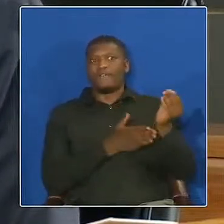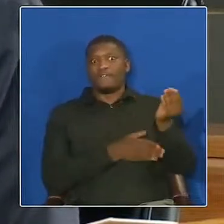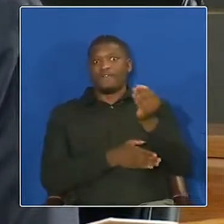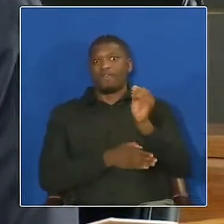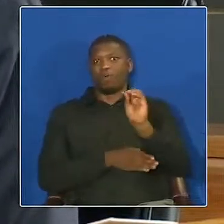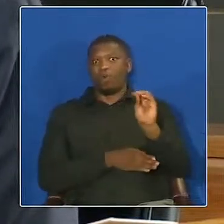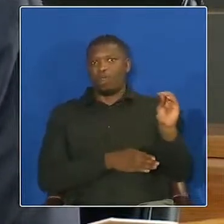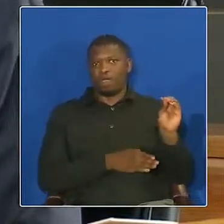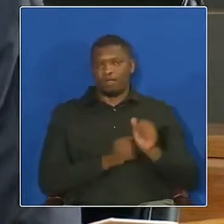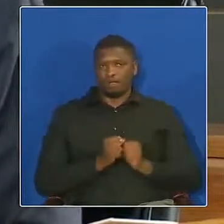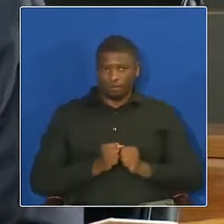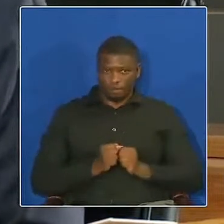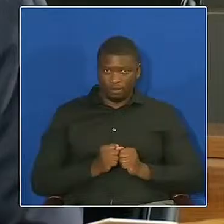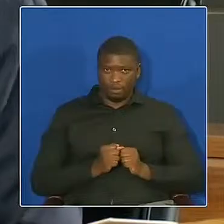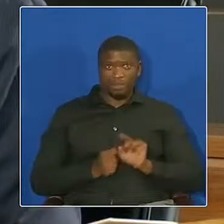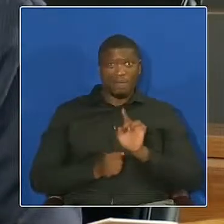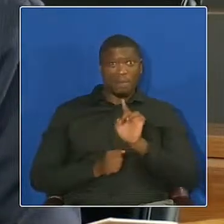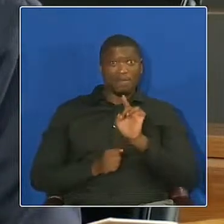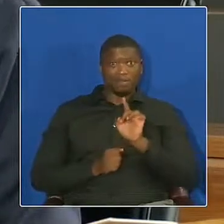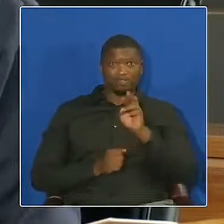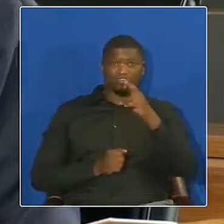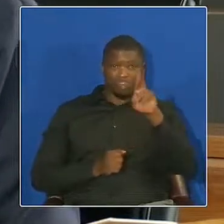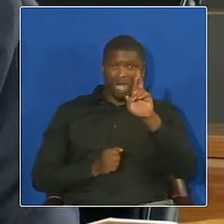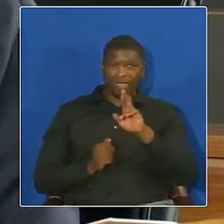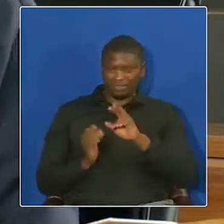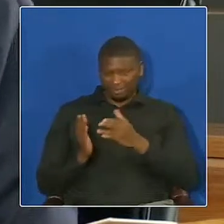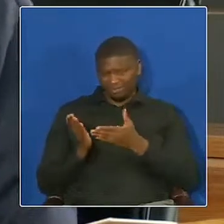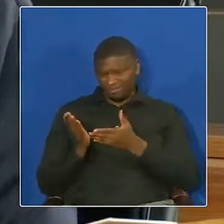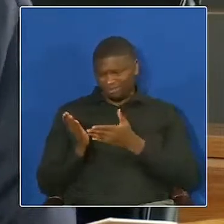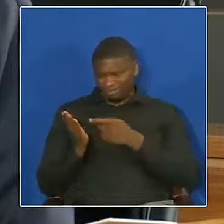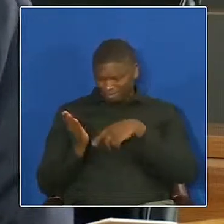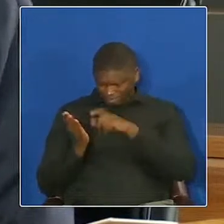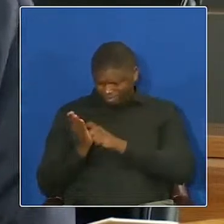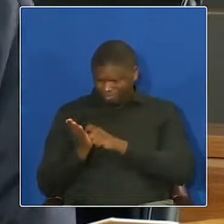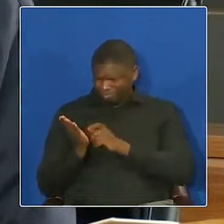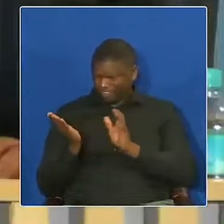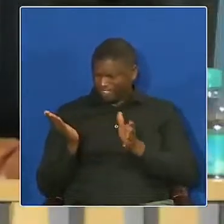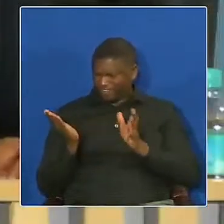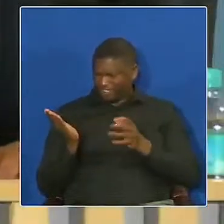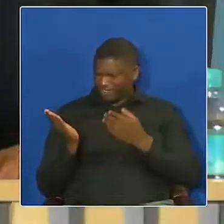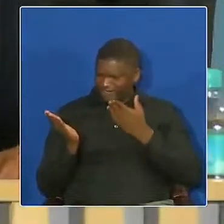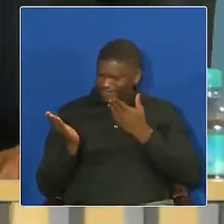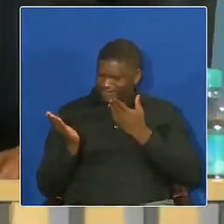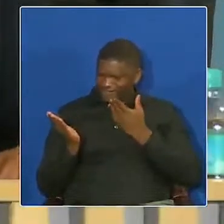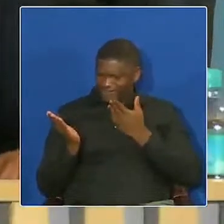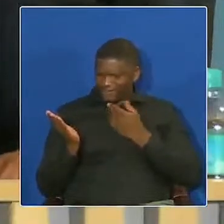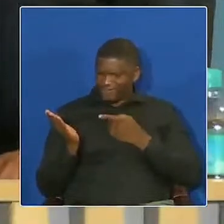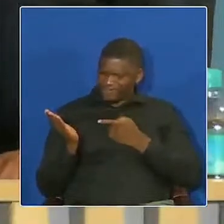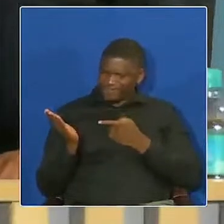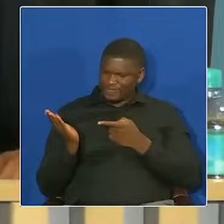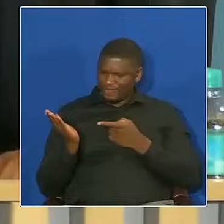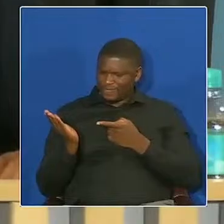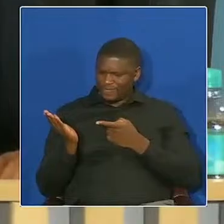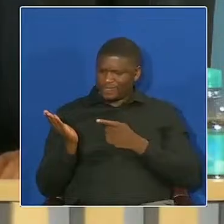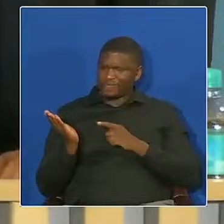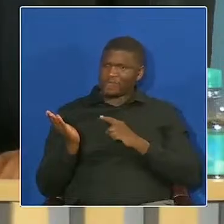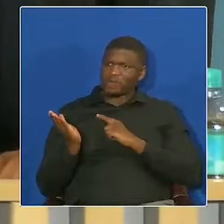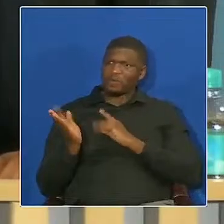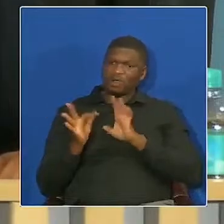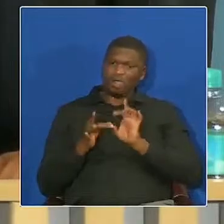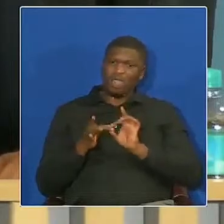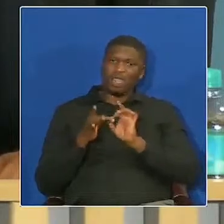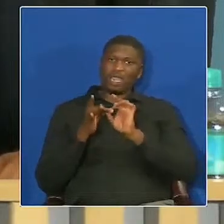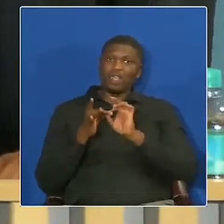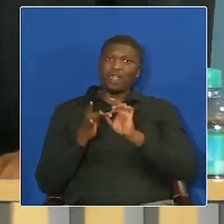well. But it's correct that it is a signed letter. I'm concerned that parties to the chat may not understand